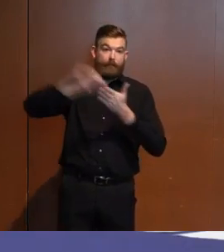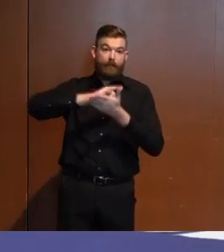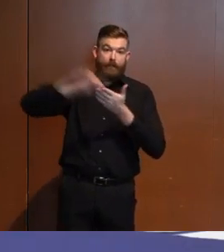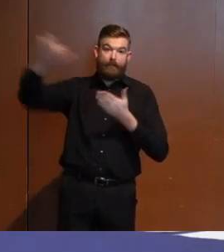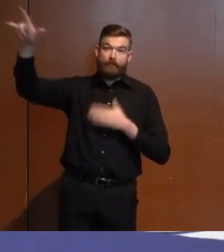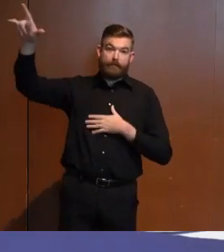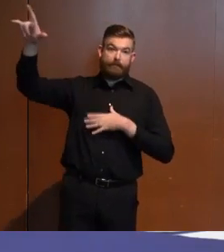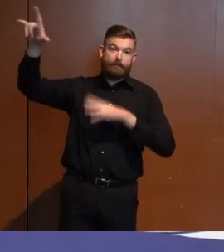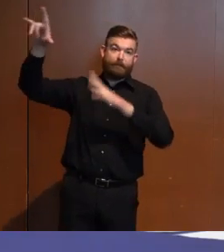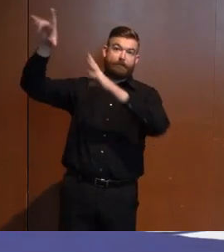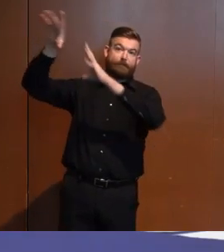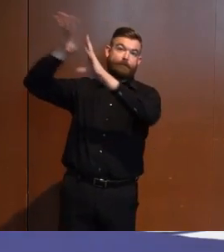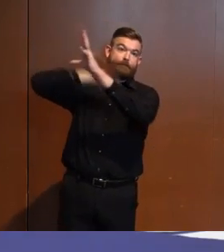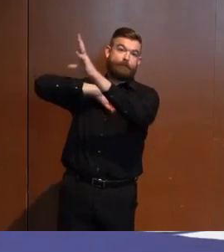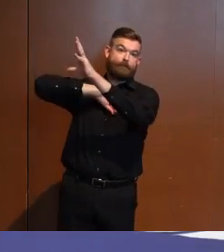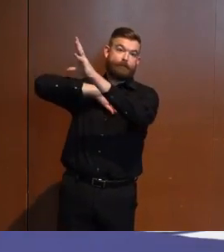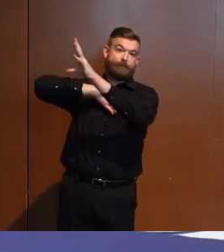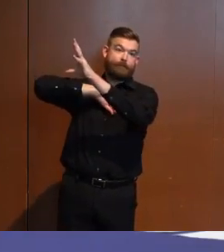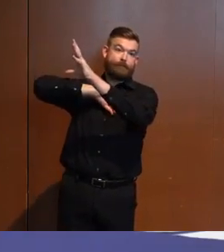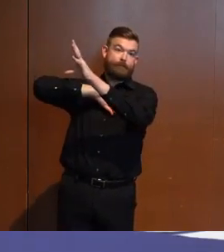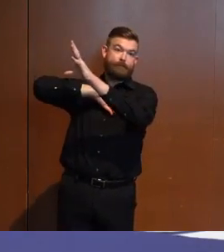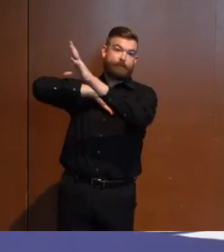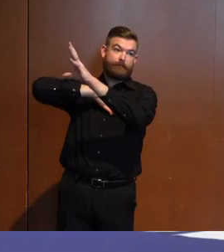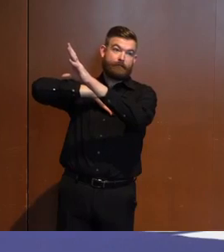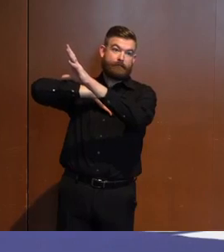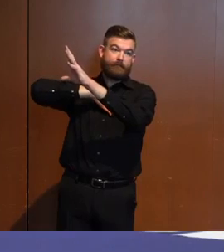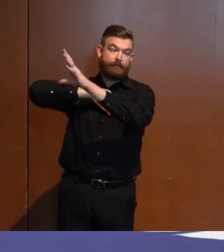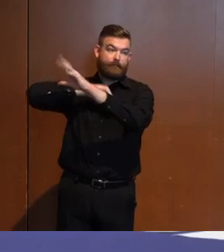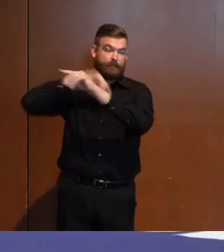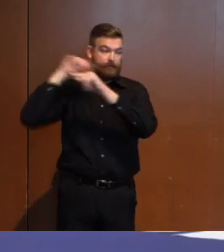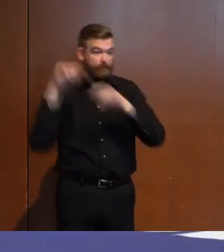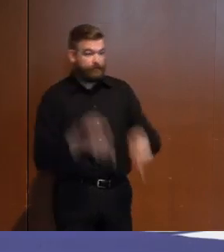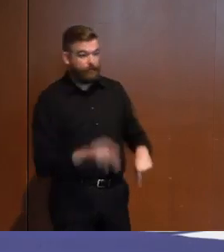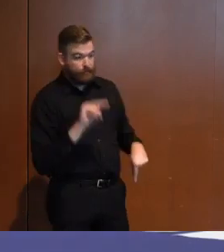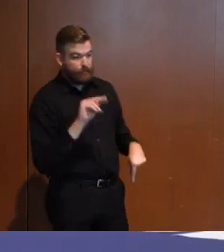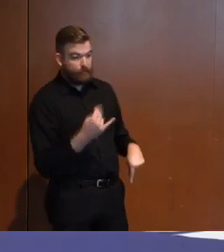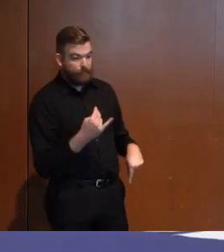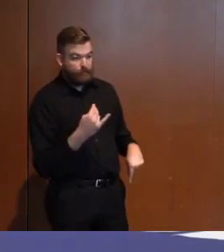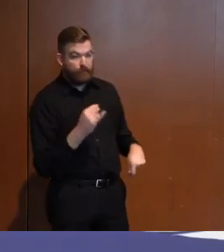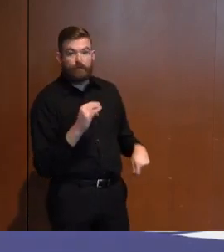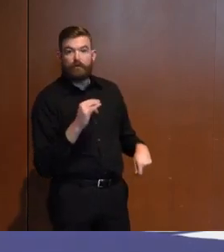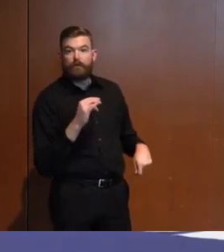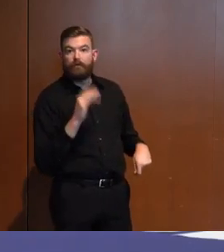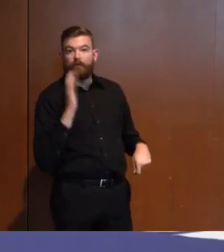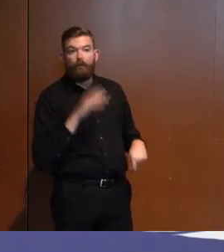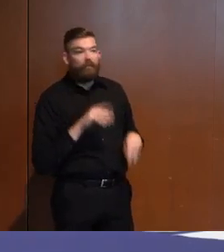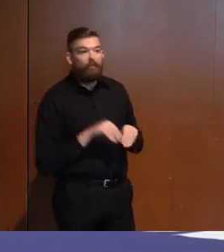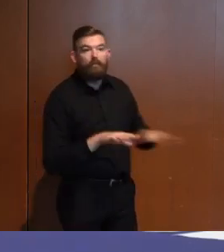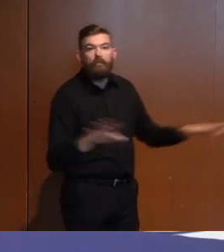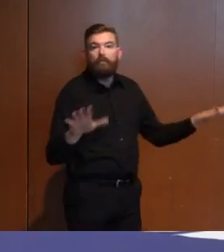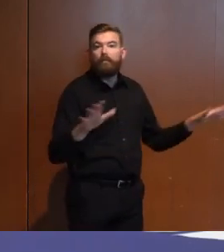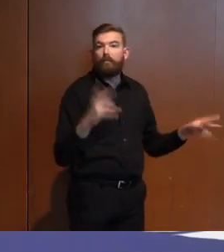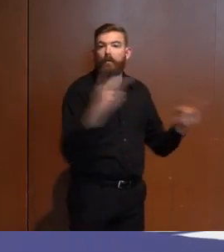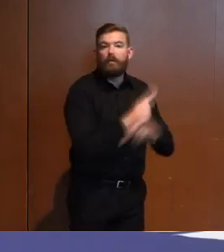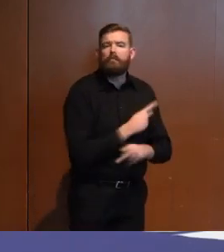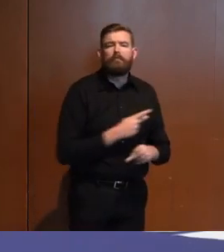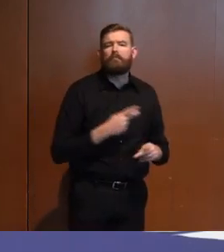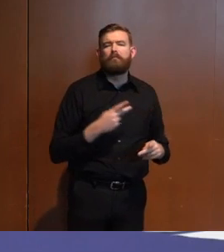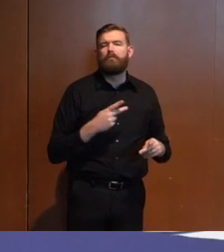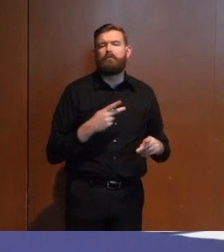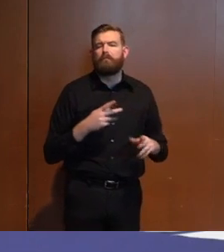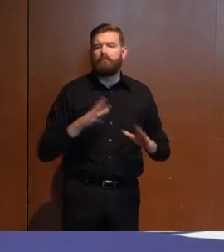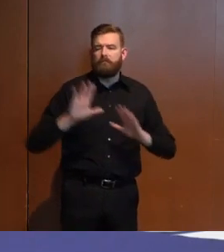on a different side of the river, but we're in the same bucket. I have said forcefully for New Yorkers,